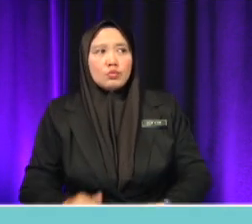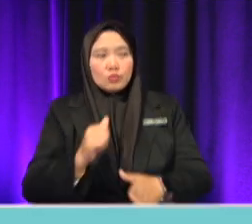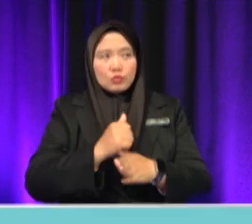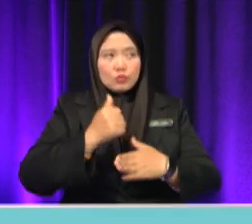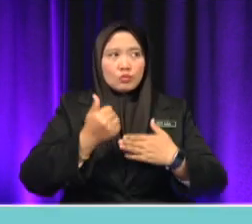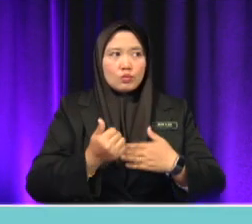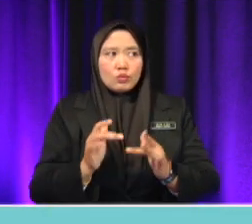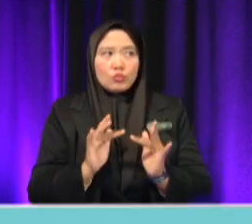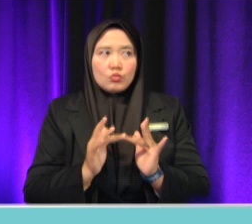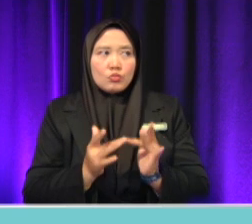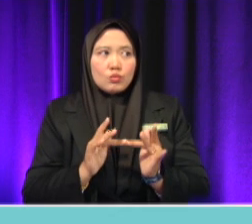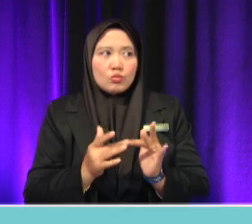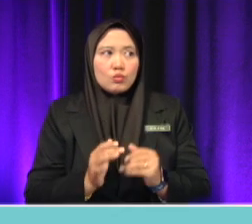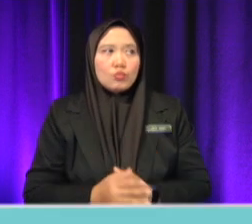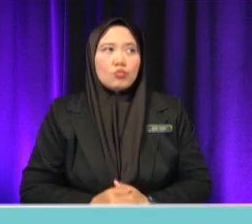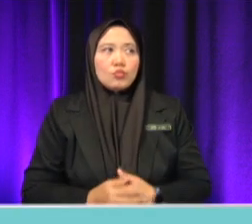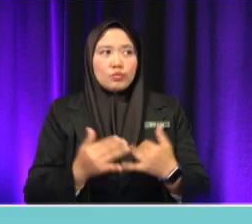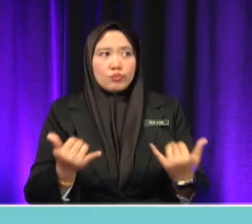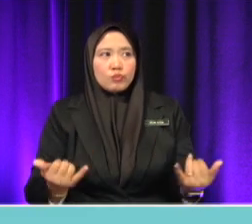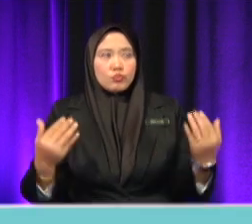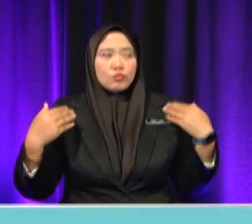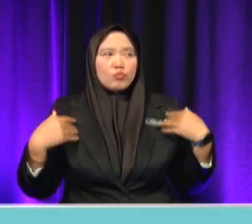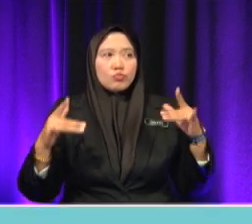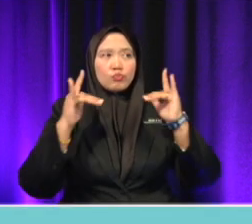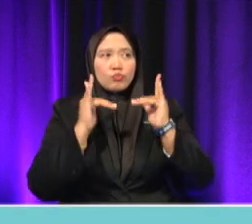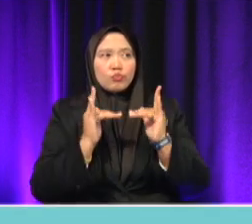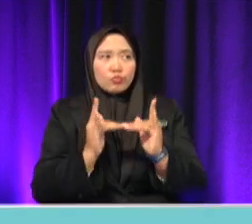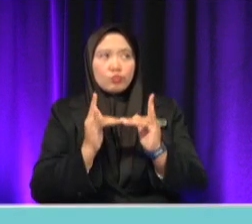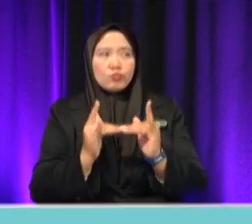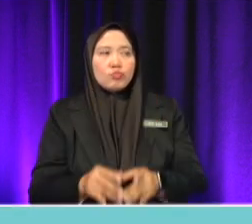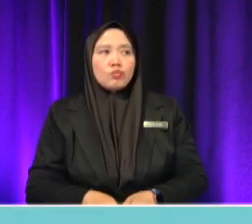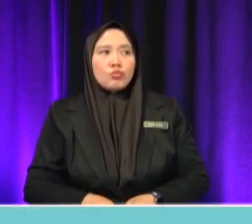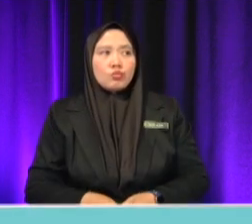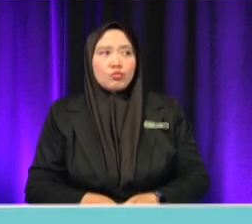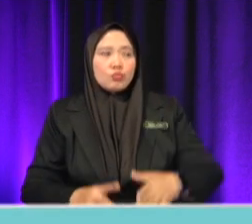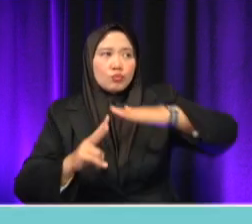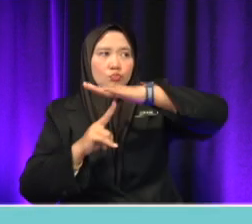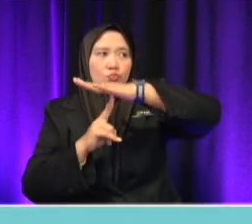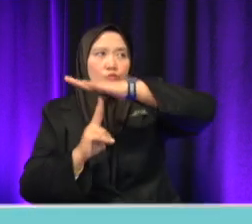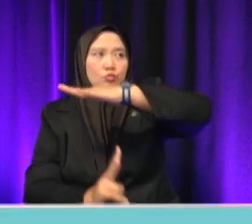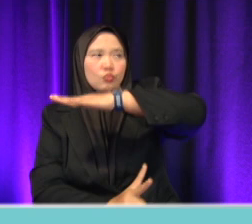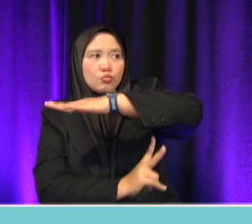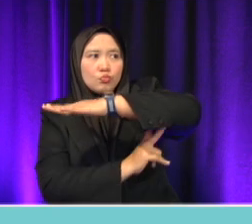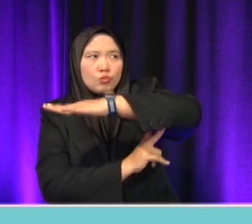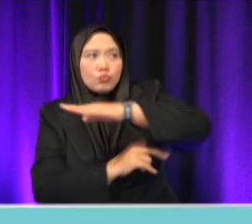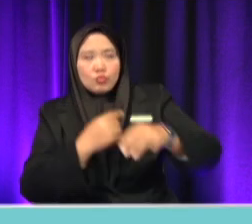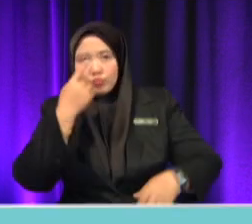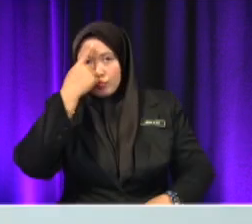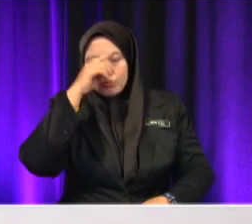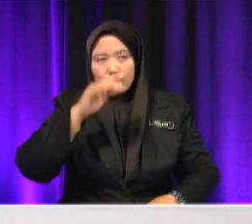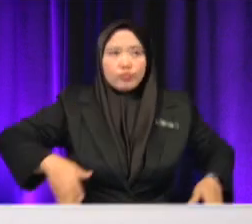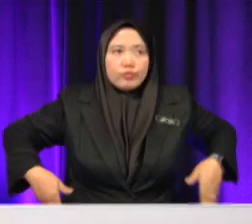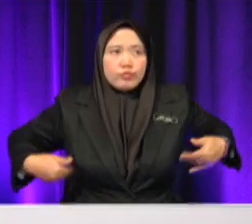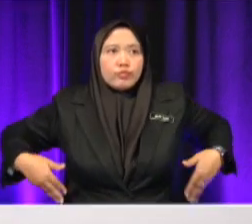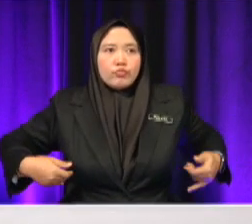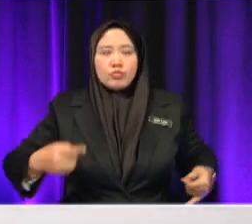are currently 130 such bridges, which, in combination with other measures, have saved the lives of many monkeys.